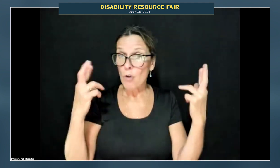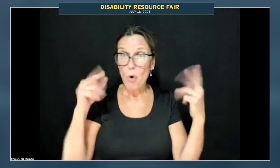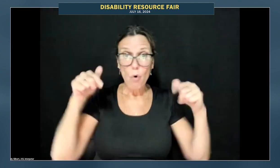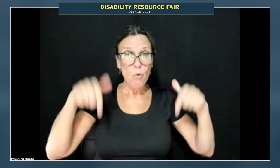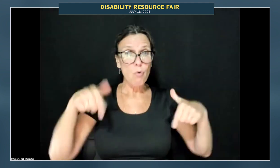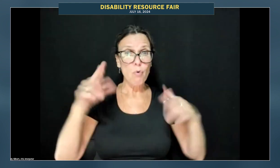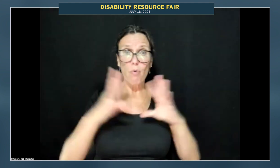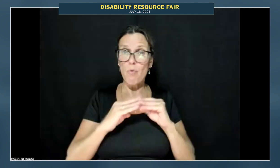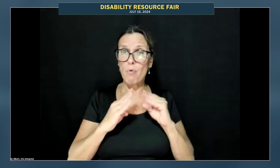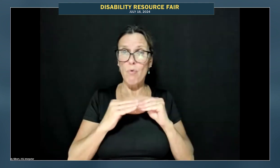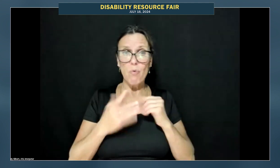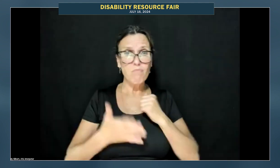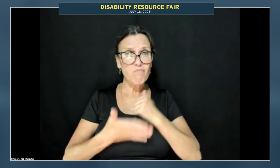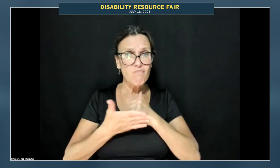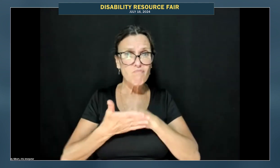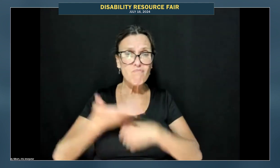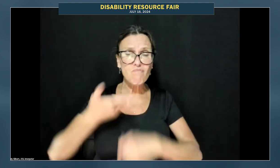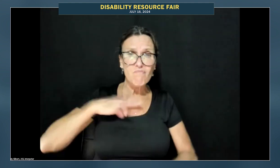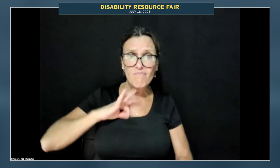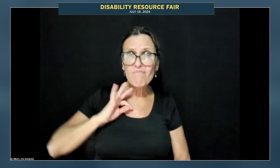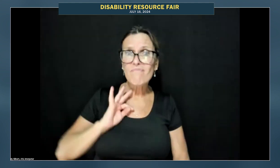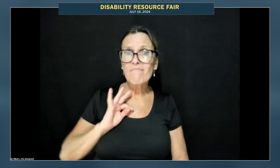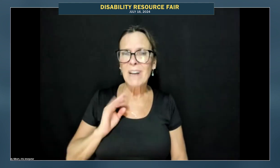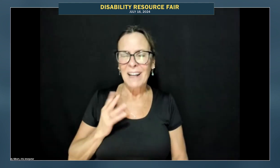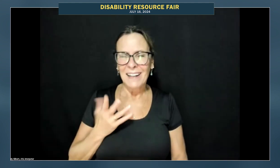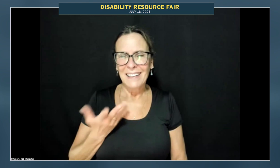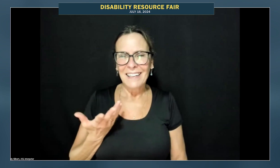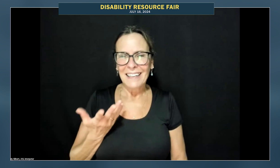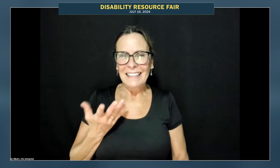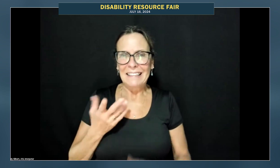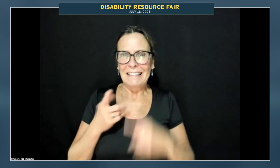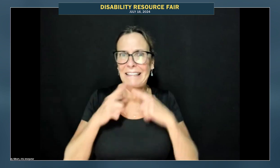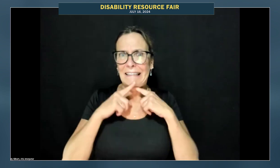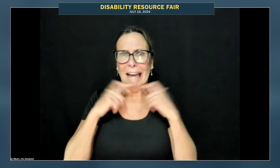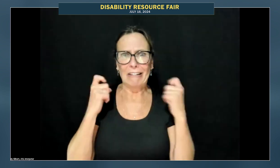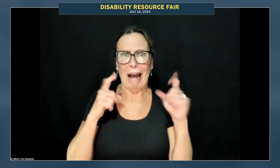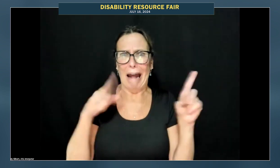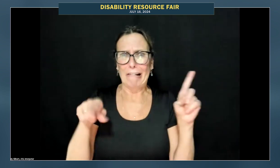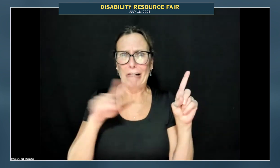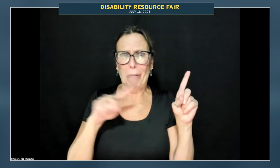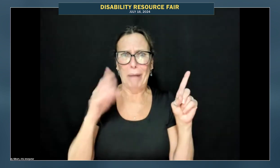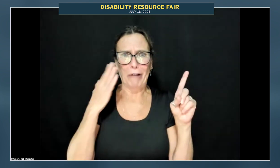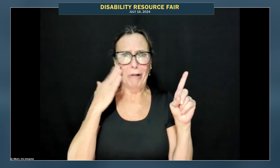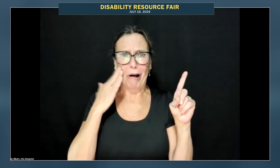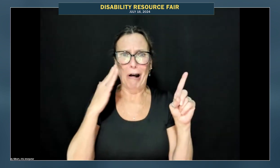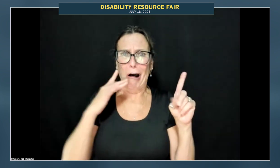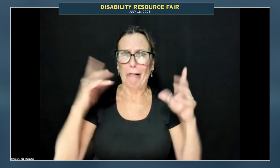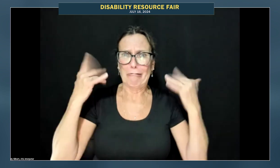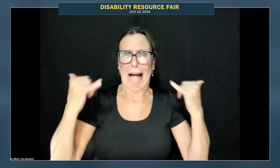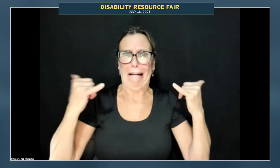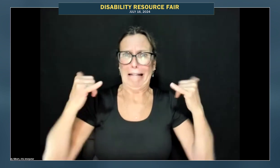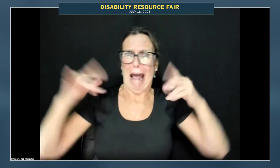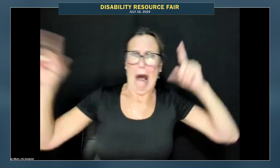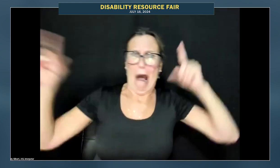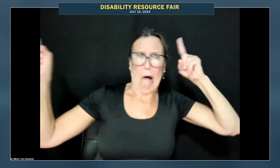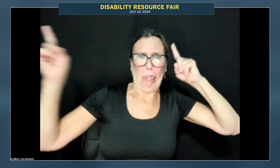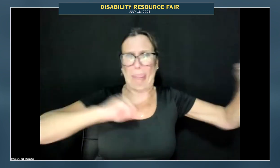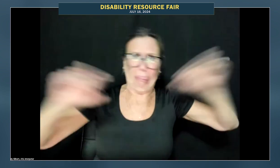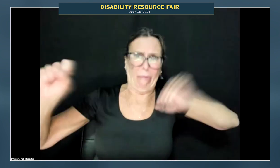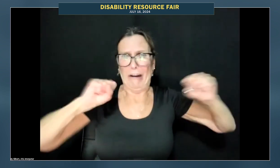and helpful, and stay dry. I don't know about you all, but now the thunder is right over us.